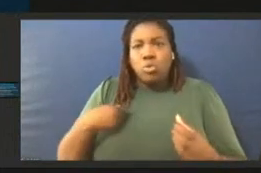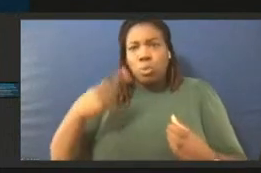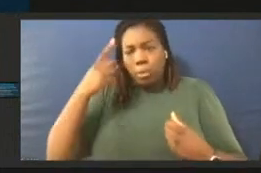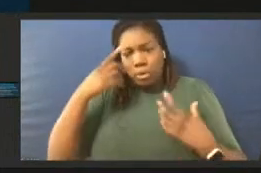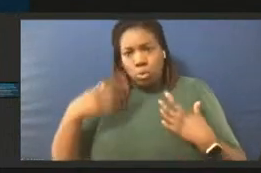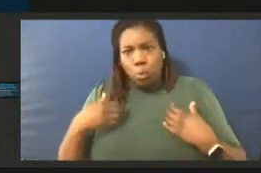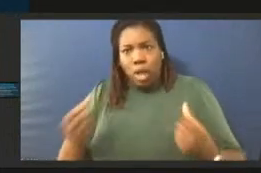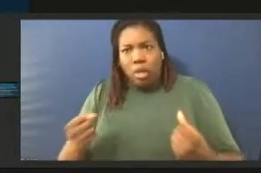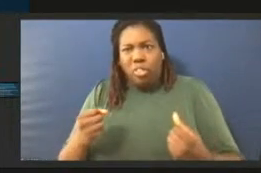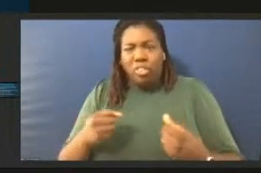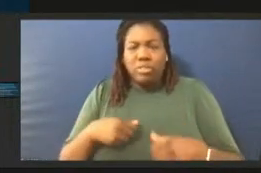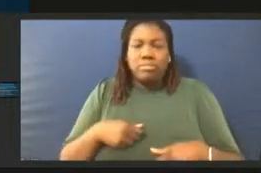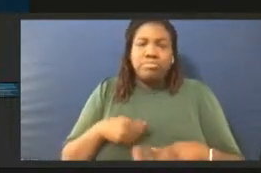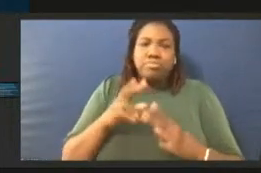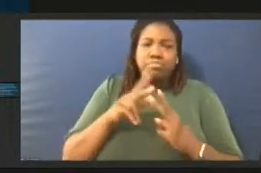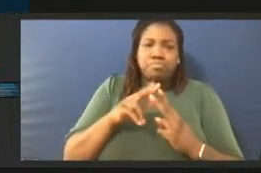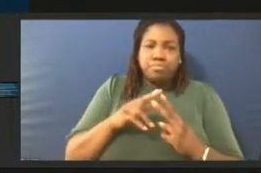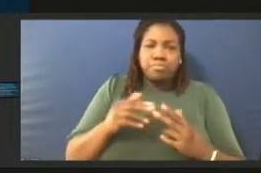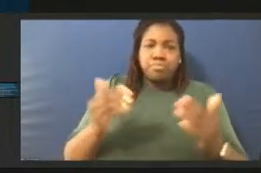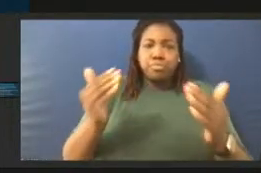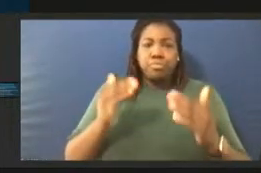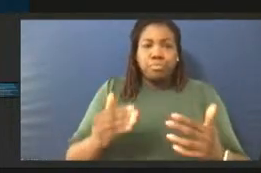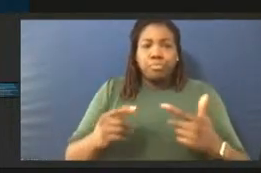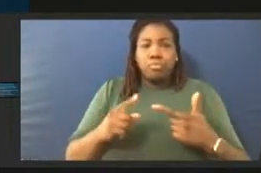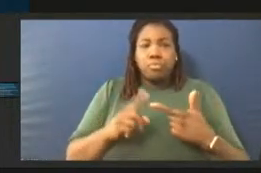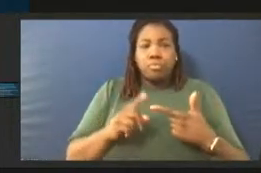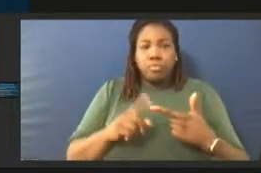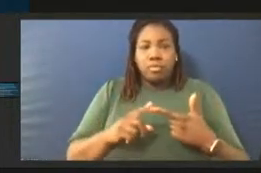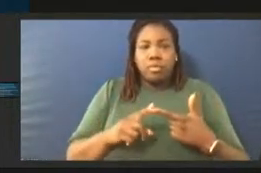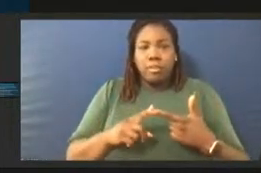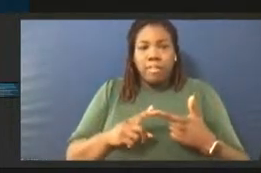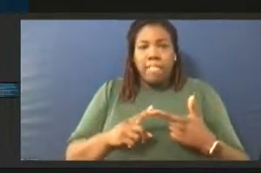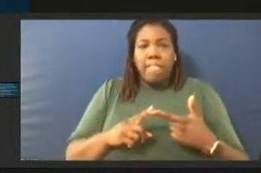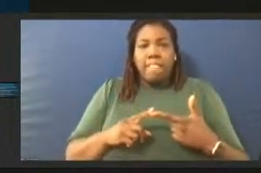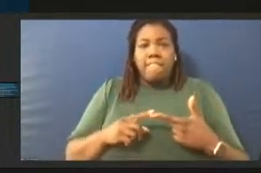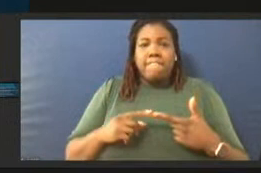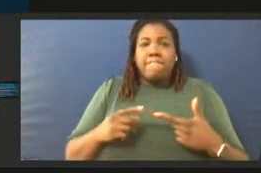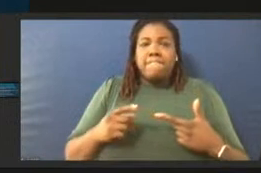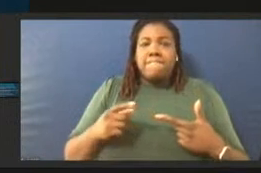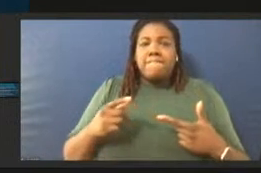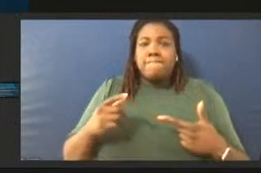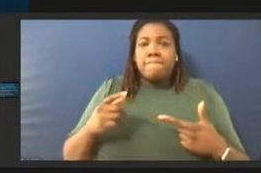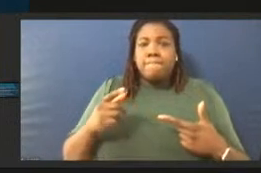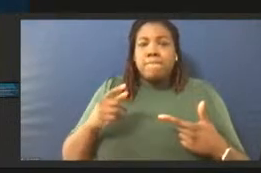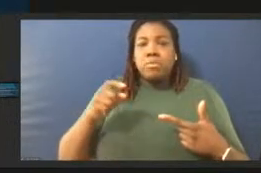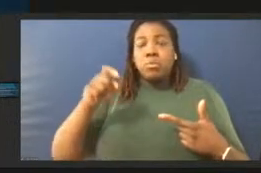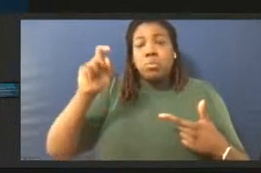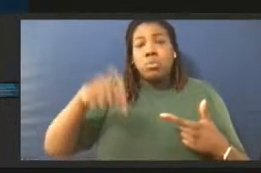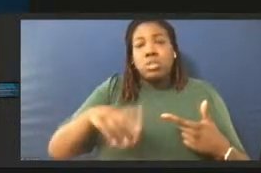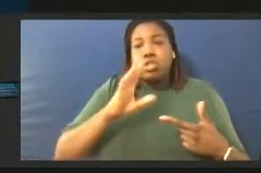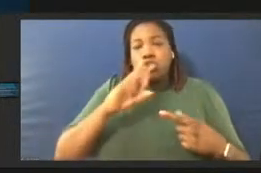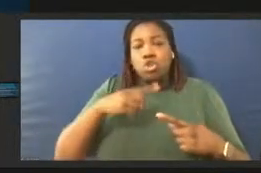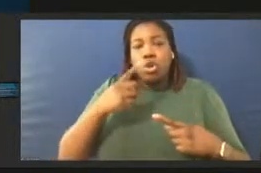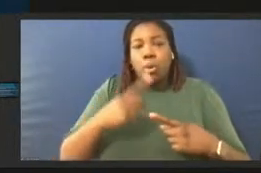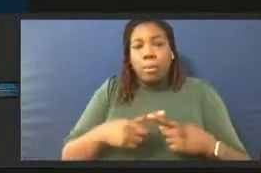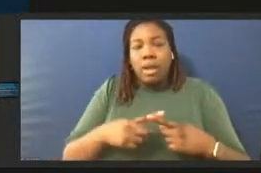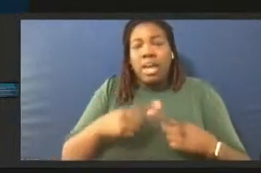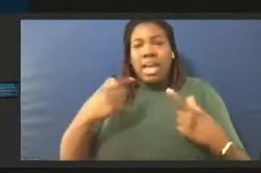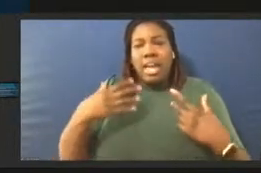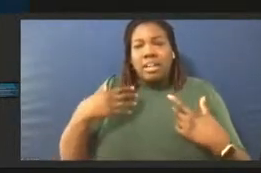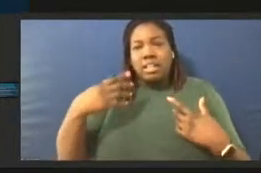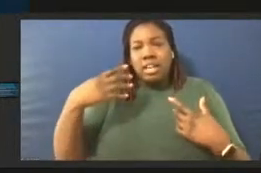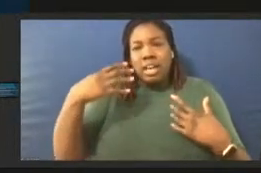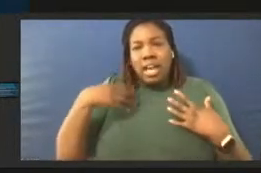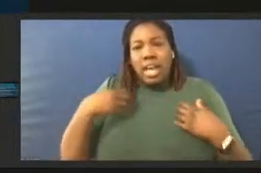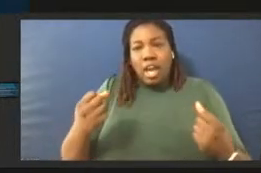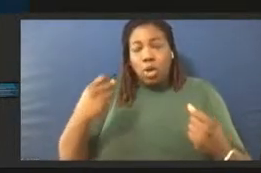Secondly, we have to address social determinants of mental health and behavioral health. We know that healthcare only accounts for about 10% of